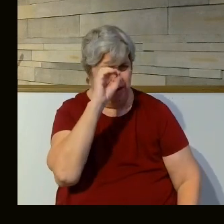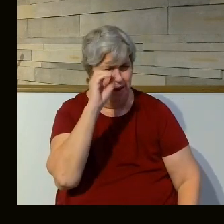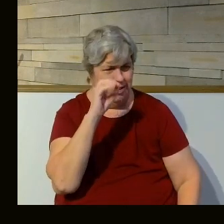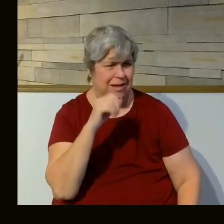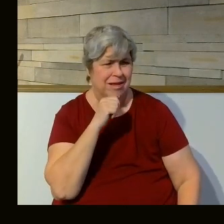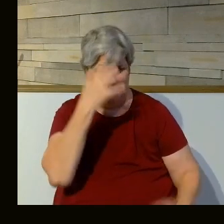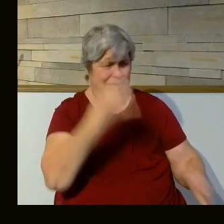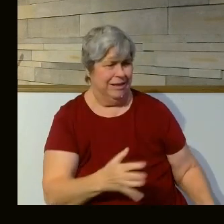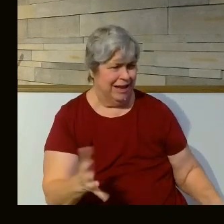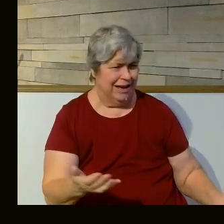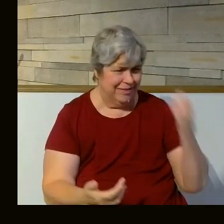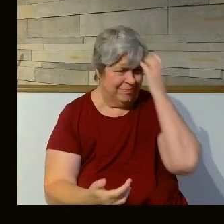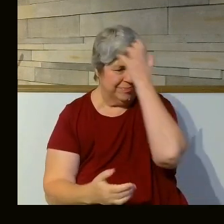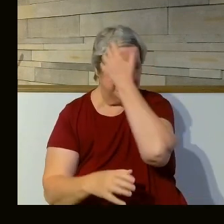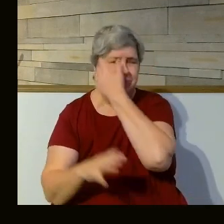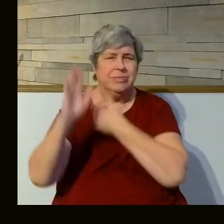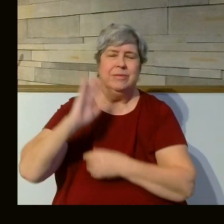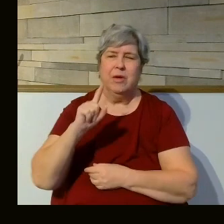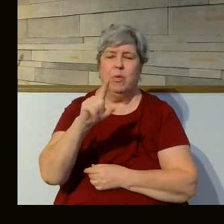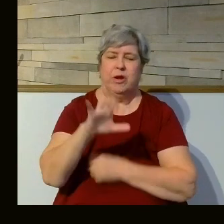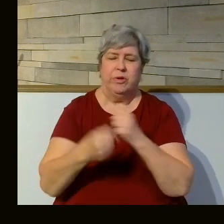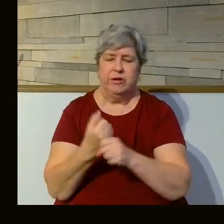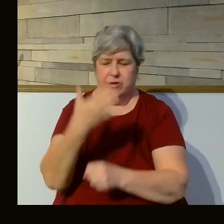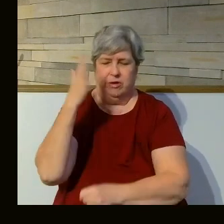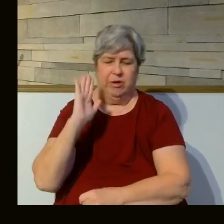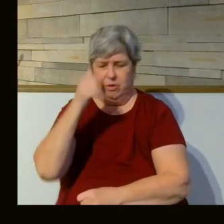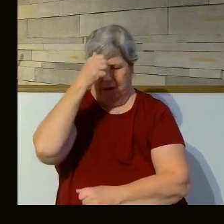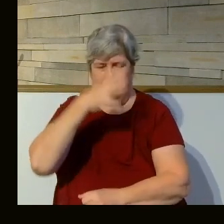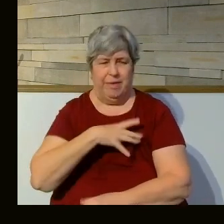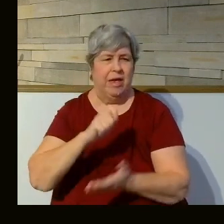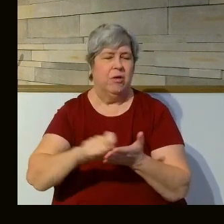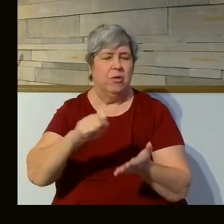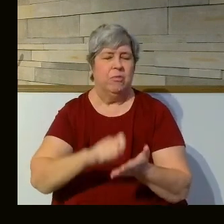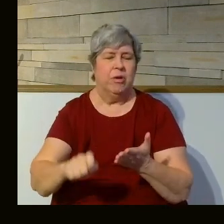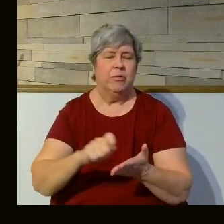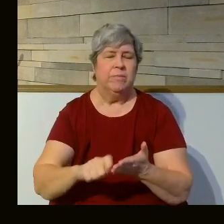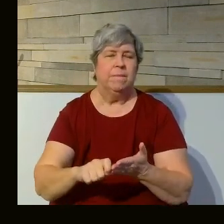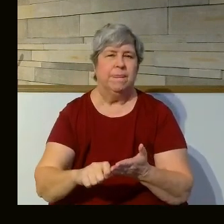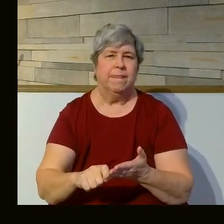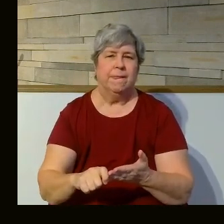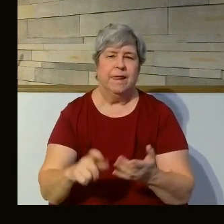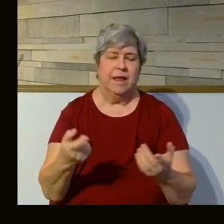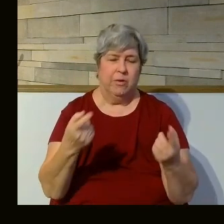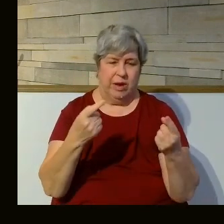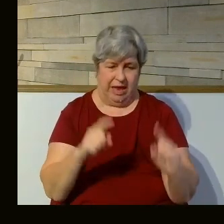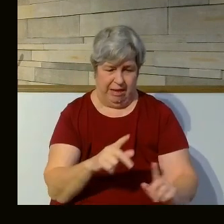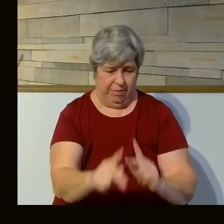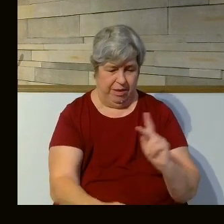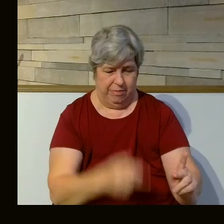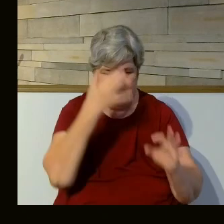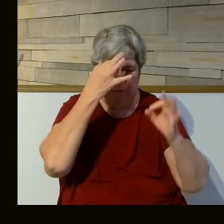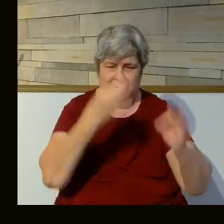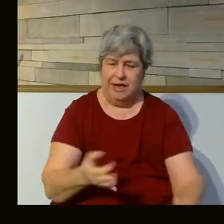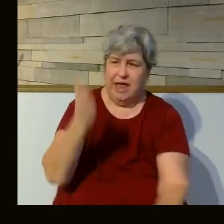something. G.K. Chesterton, a century ago, a writer, he said this. He said that when people decide